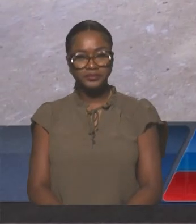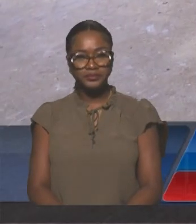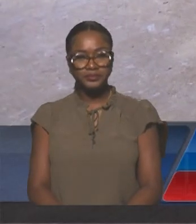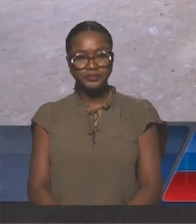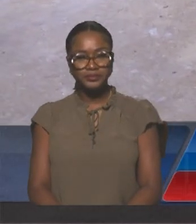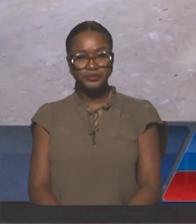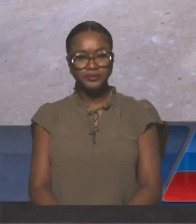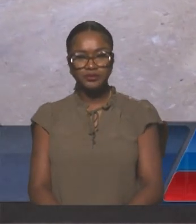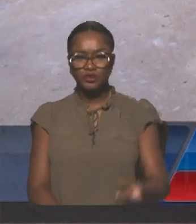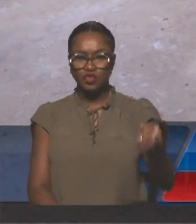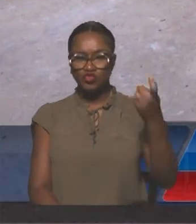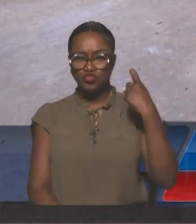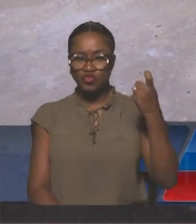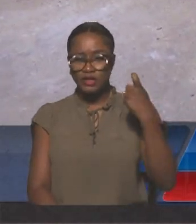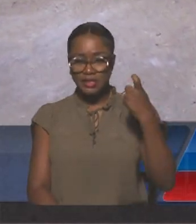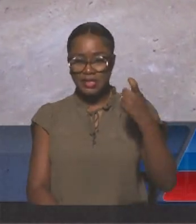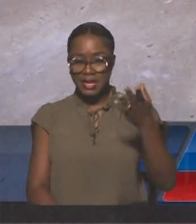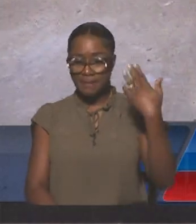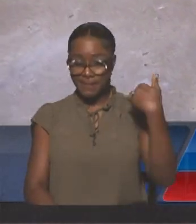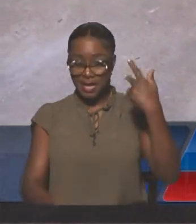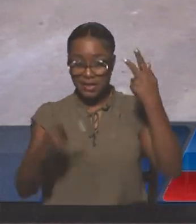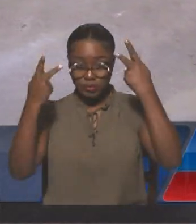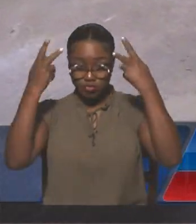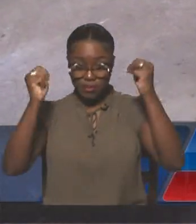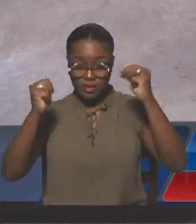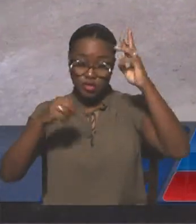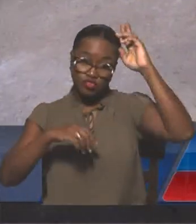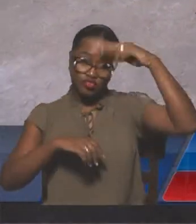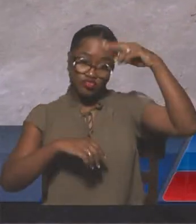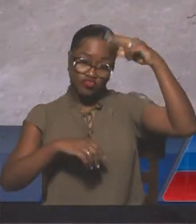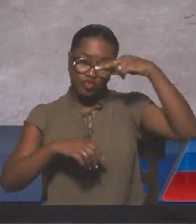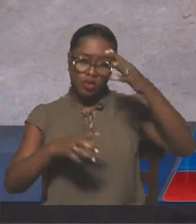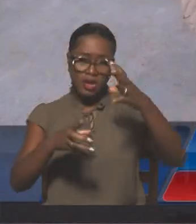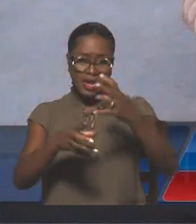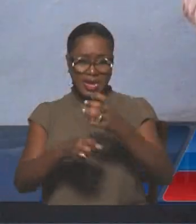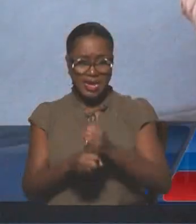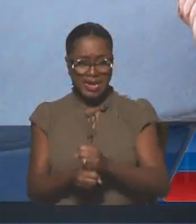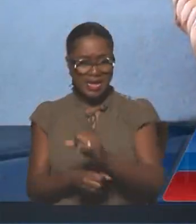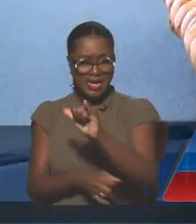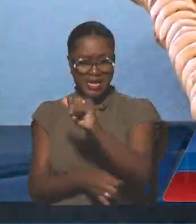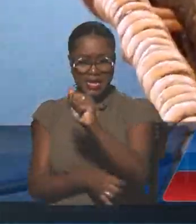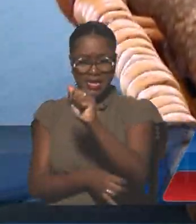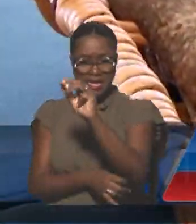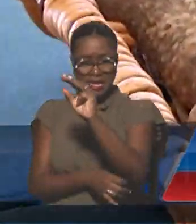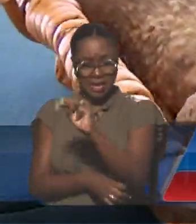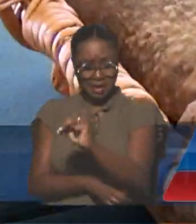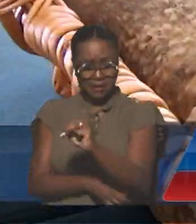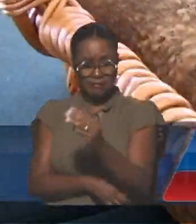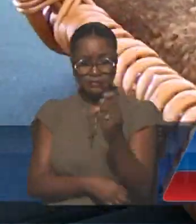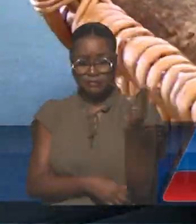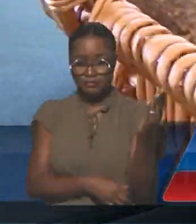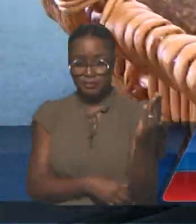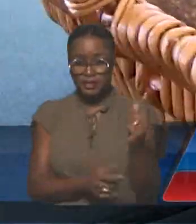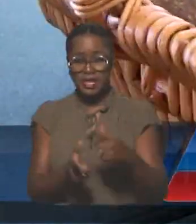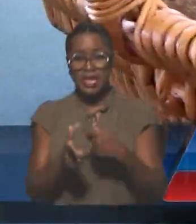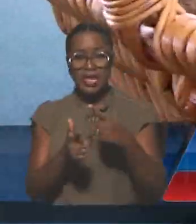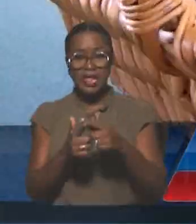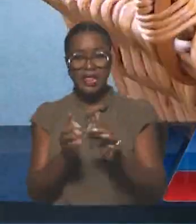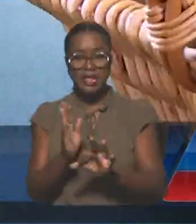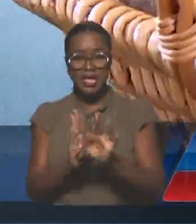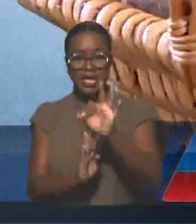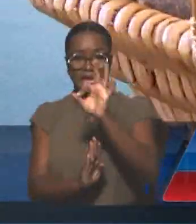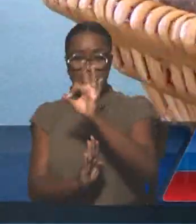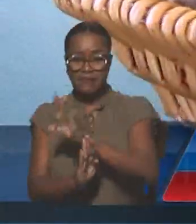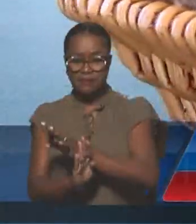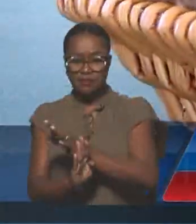On a recent trip to Ghana, former Prime Minister Dr. Keith Rowley received a donation of yam crops. In February, a portion